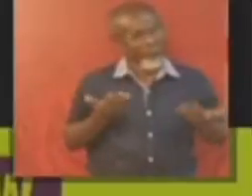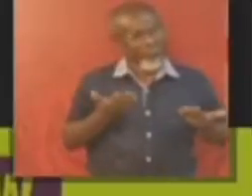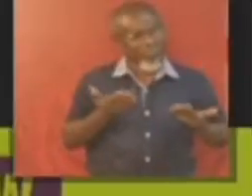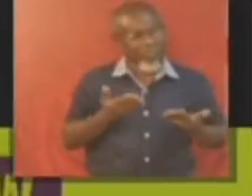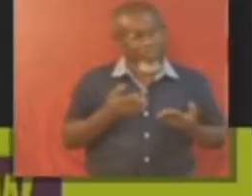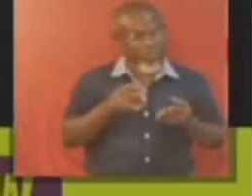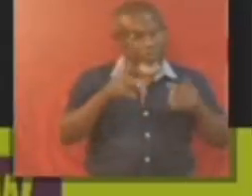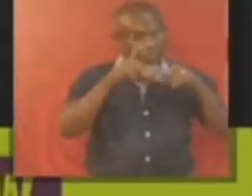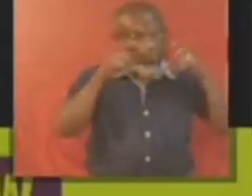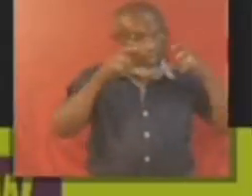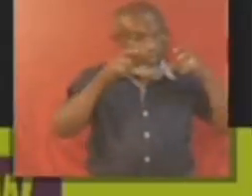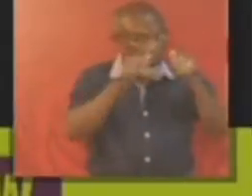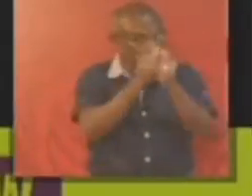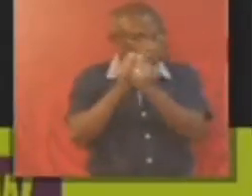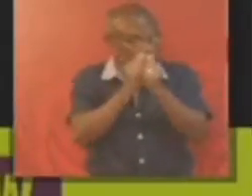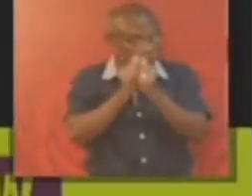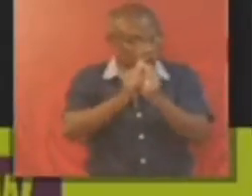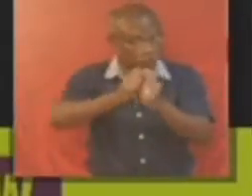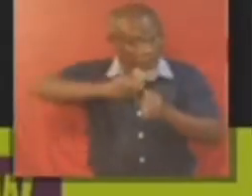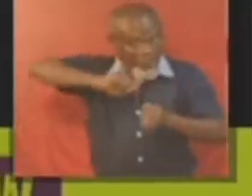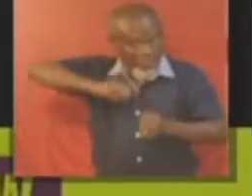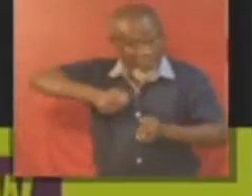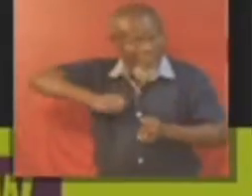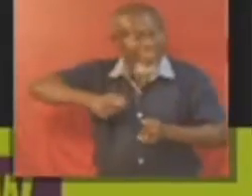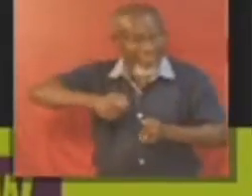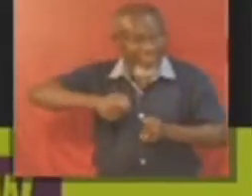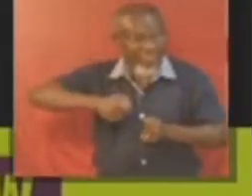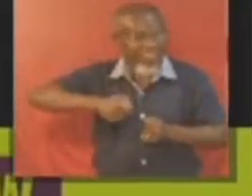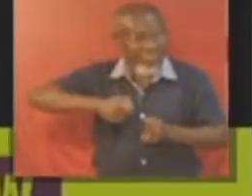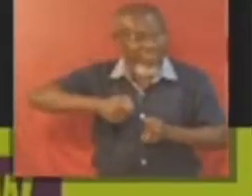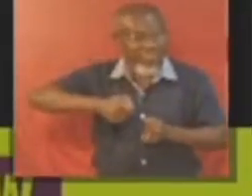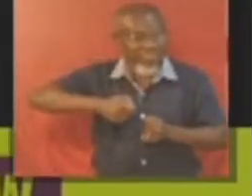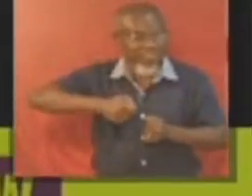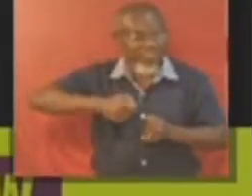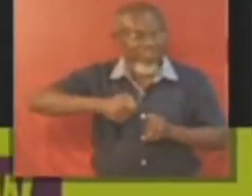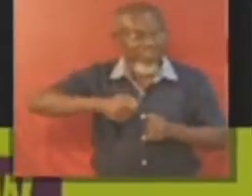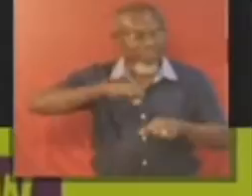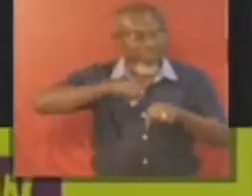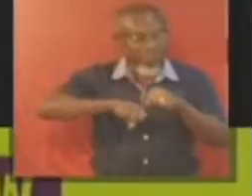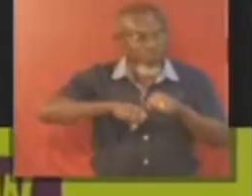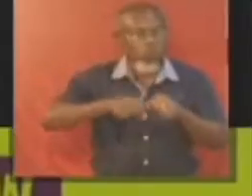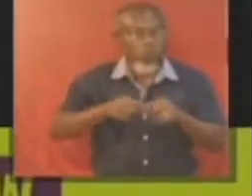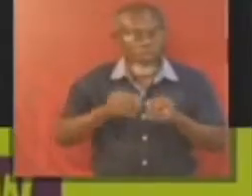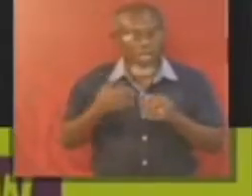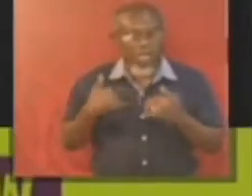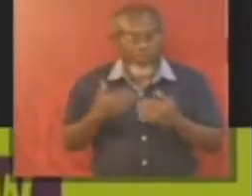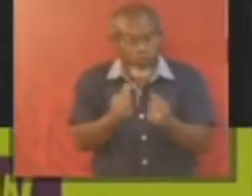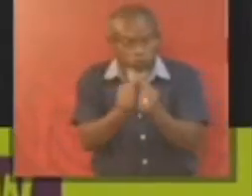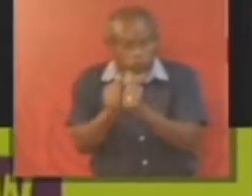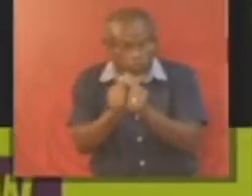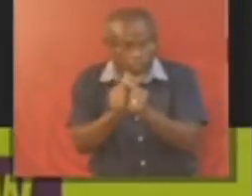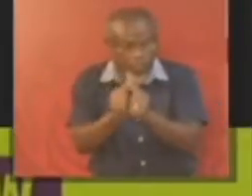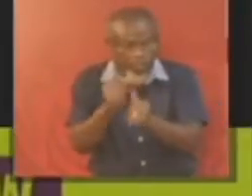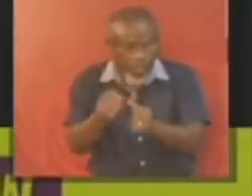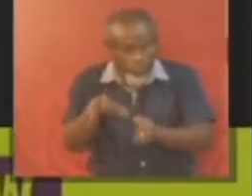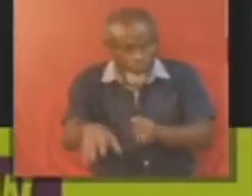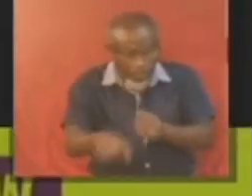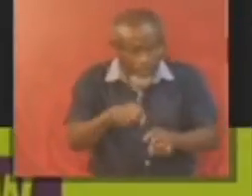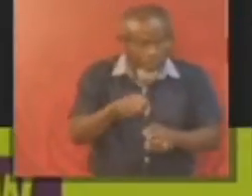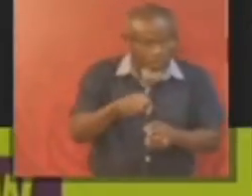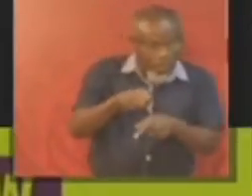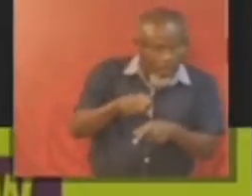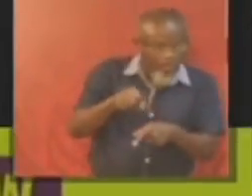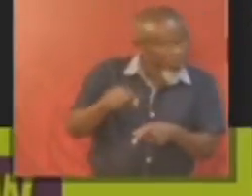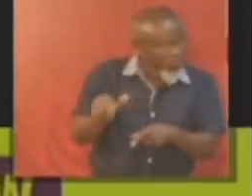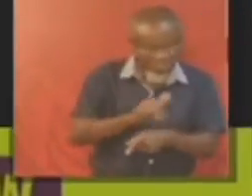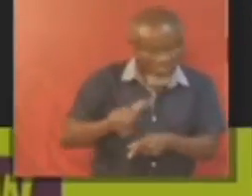clean ones on the hooks, or you can have a mask station near to where you keep your purse, wallet, or keys. So some of us actually would have our masks,